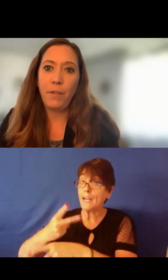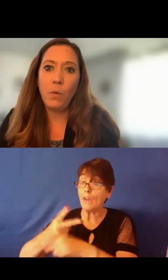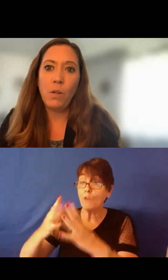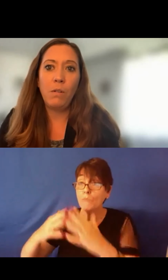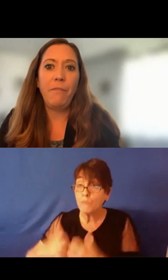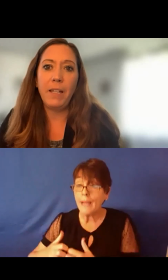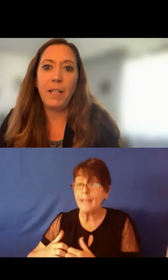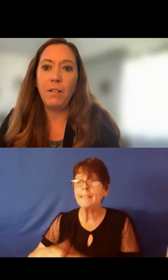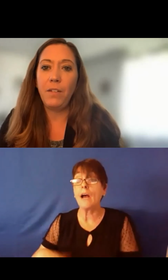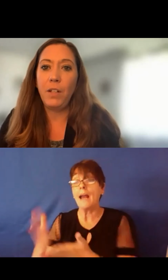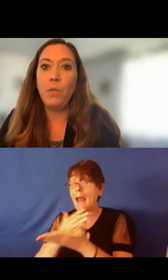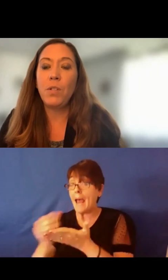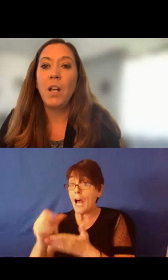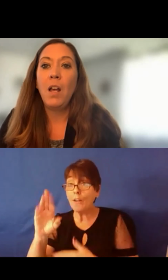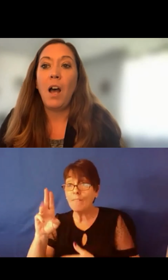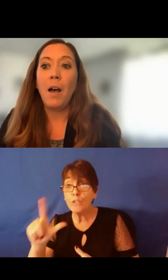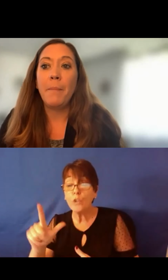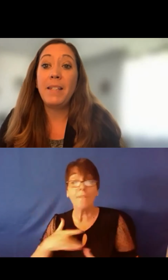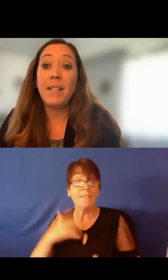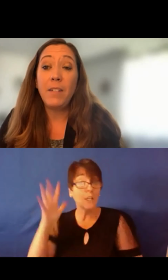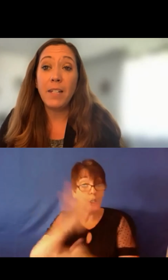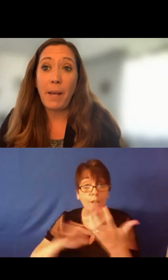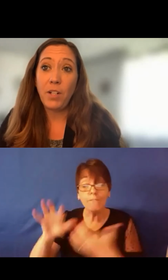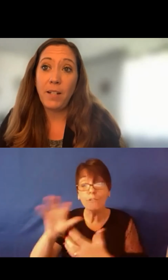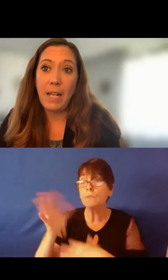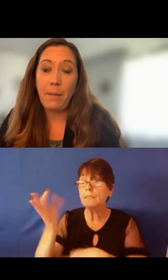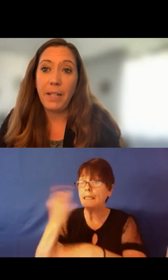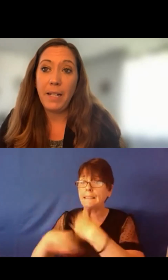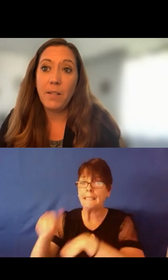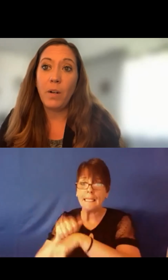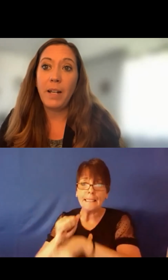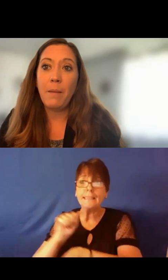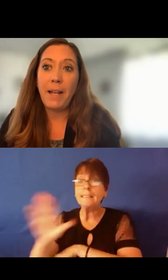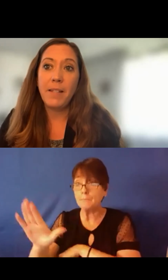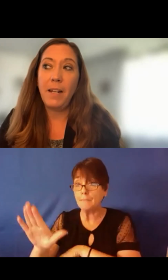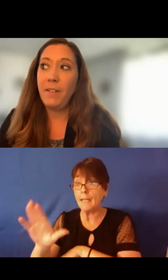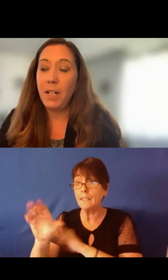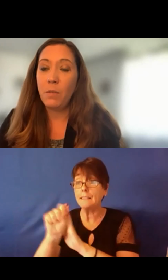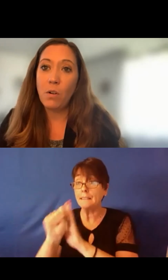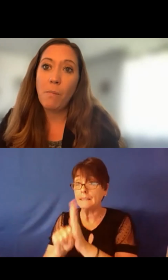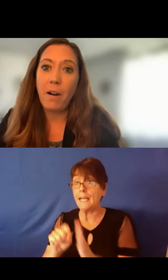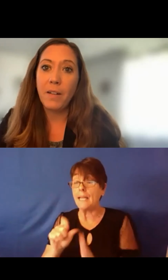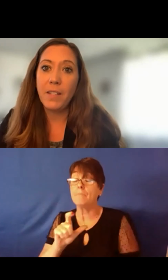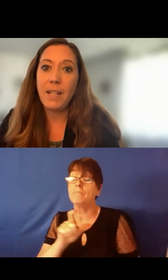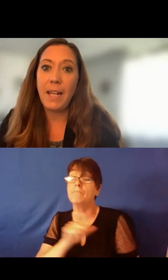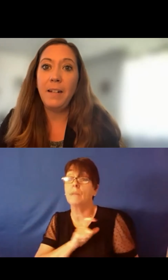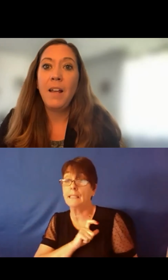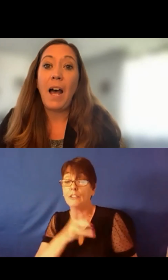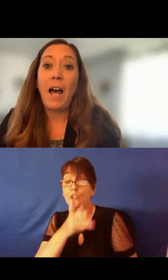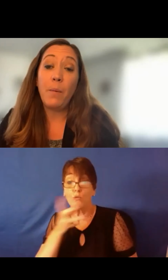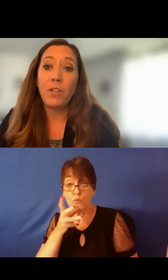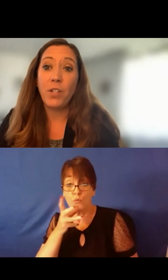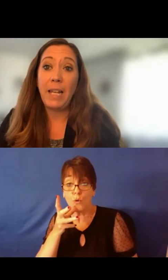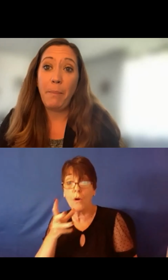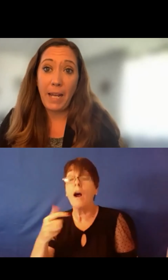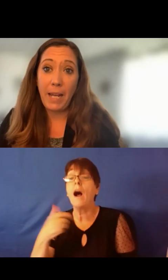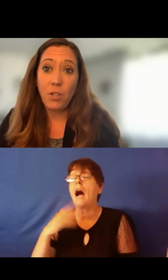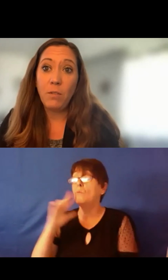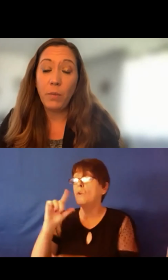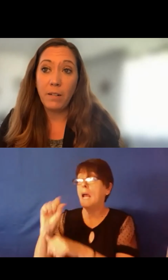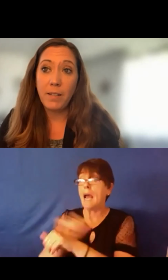of fuel, feeling confused, instead of dispatching state police or EMS in a very rural part of the state, I would actually